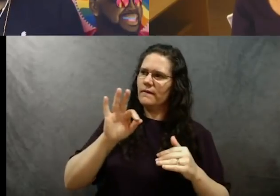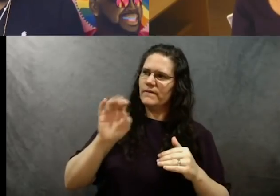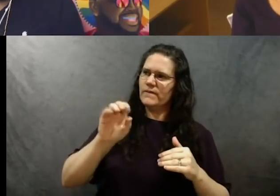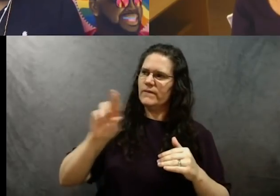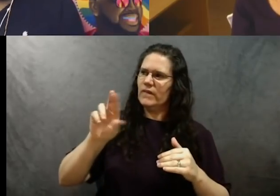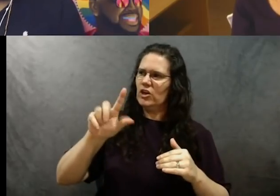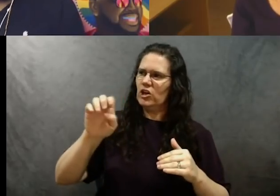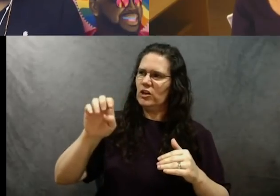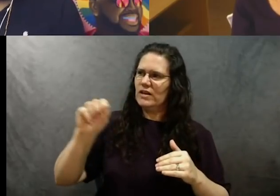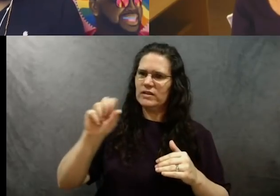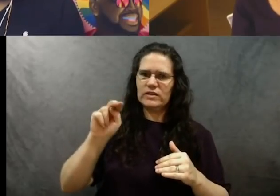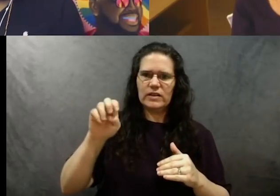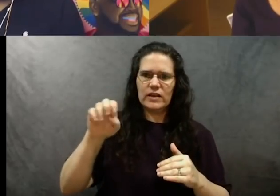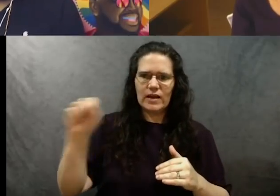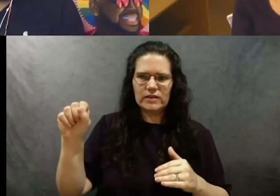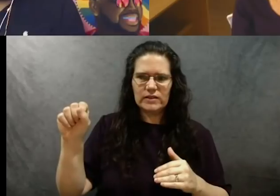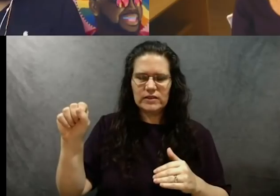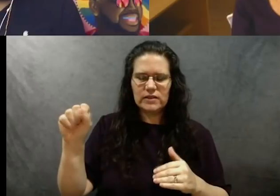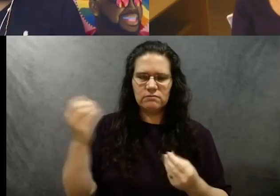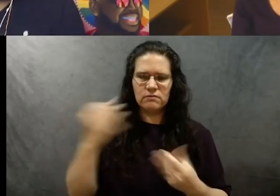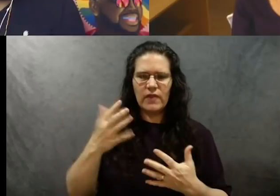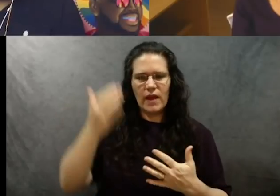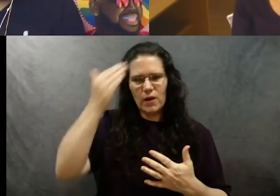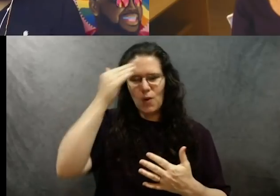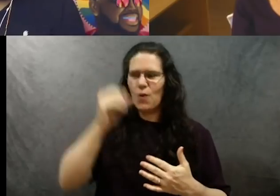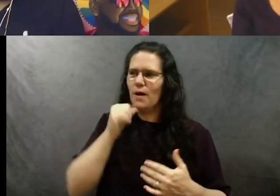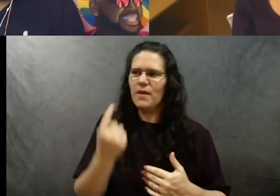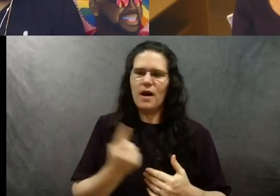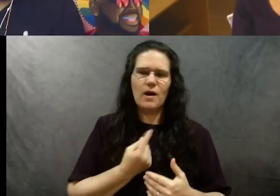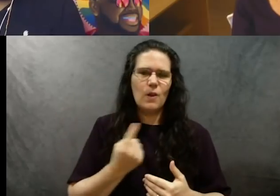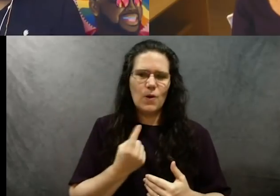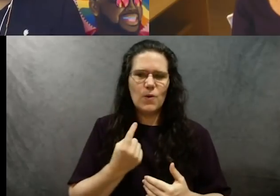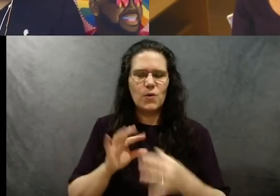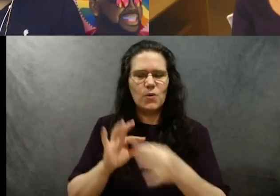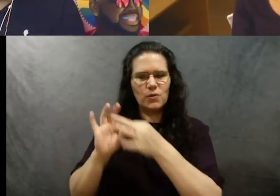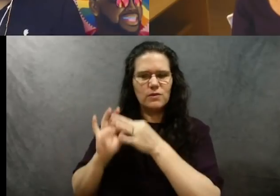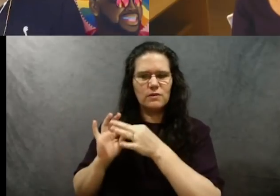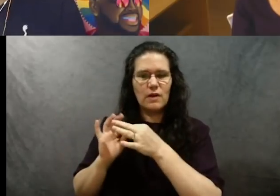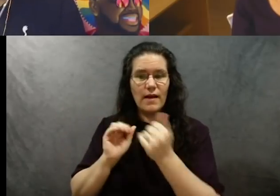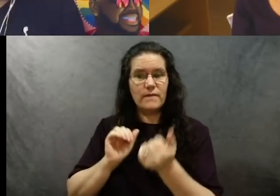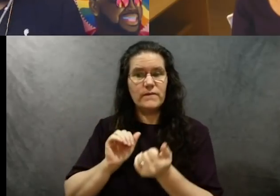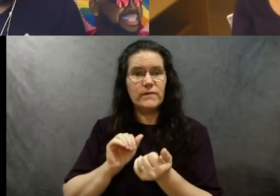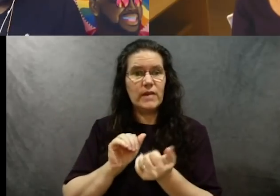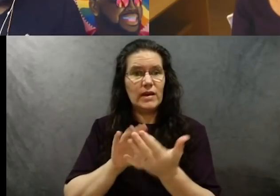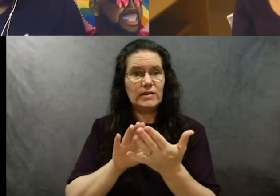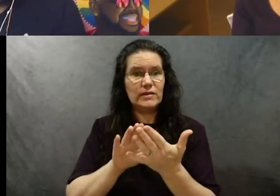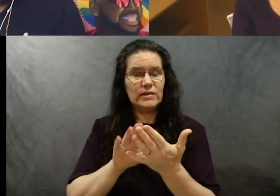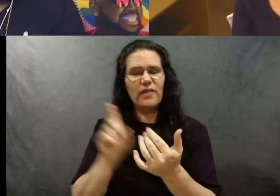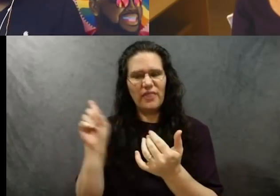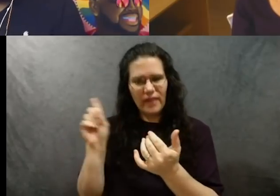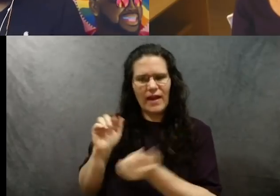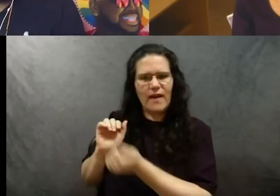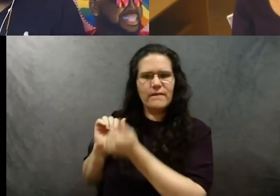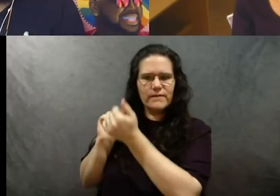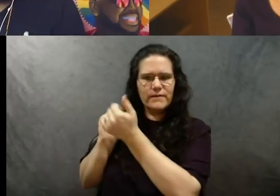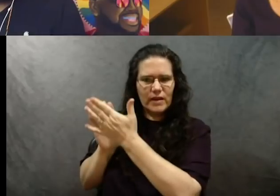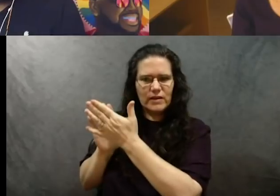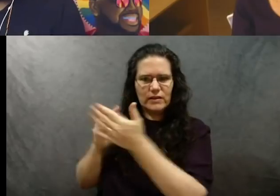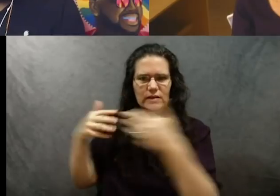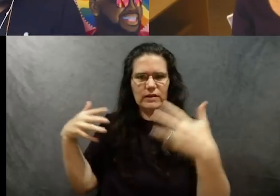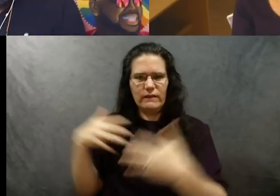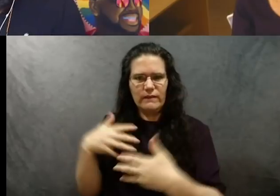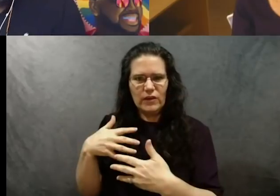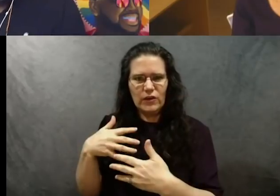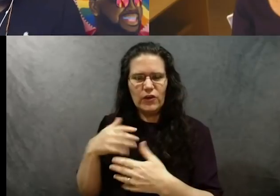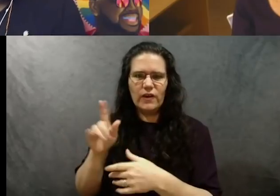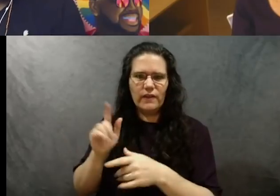not alone in facing the fear that comes up for me, that they've faced fear, you know, in